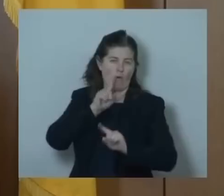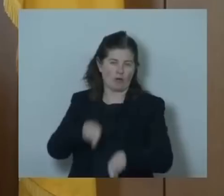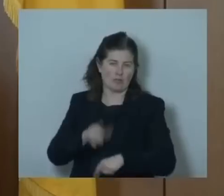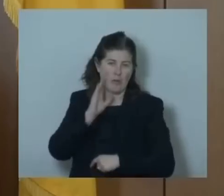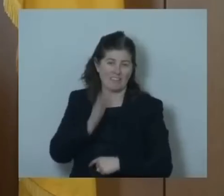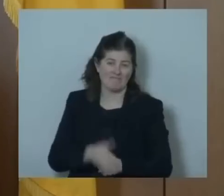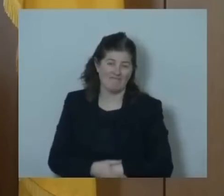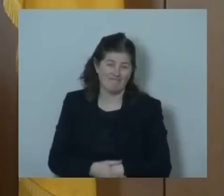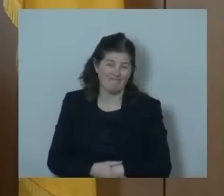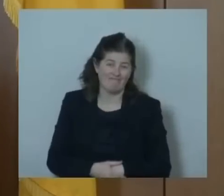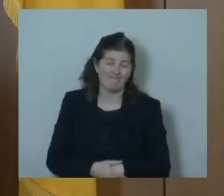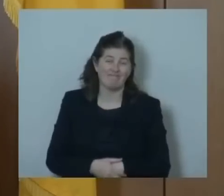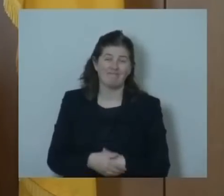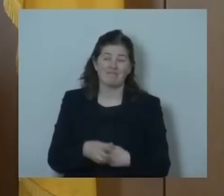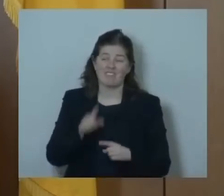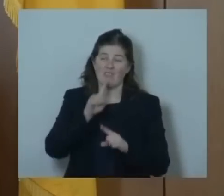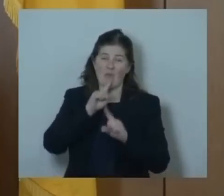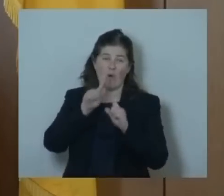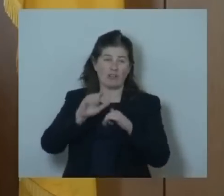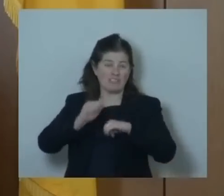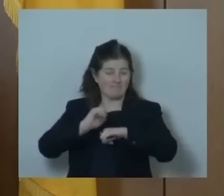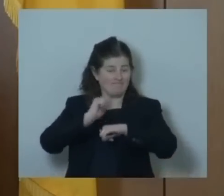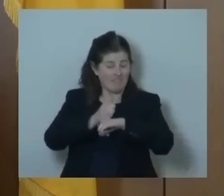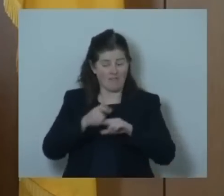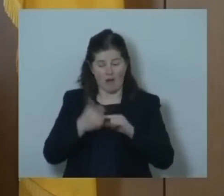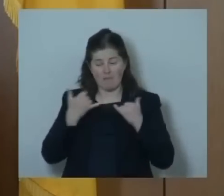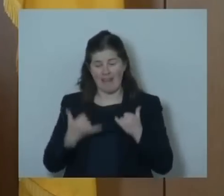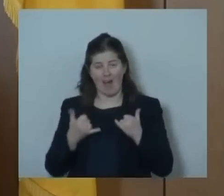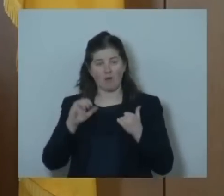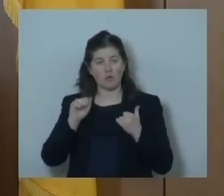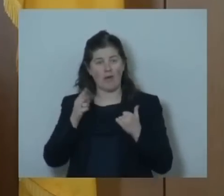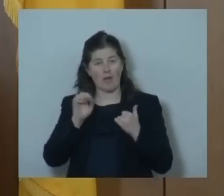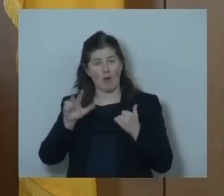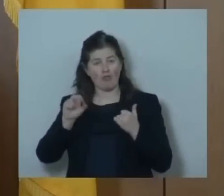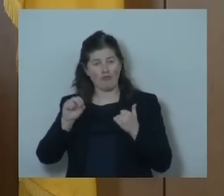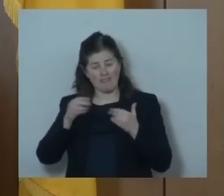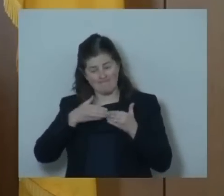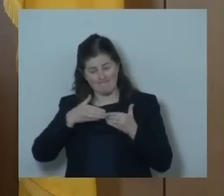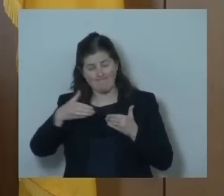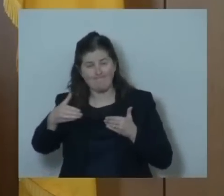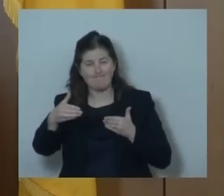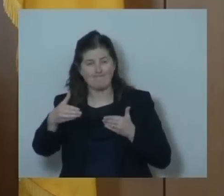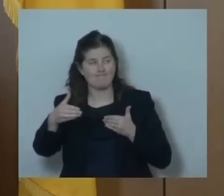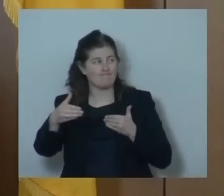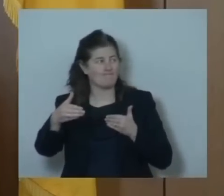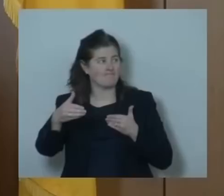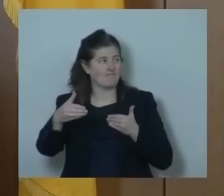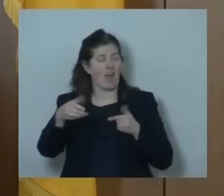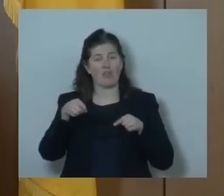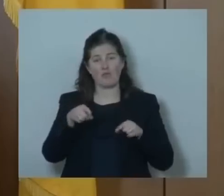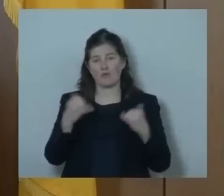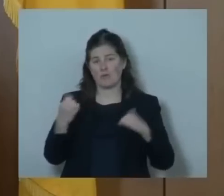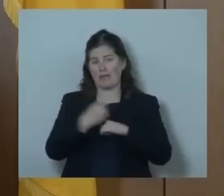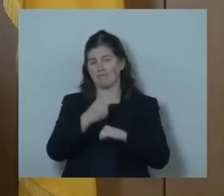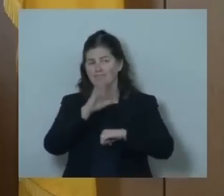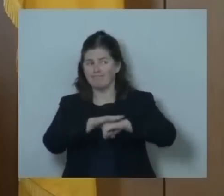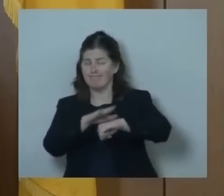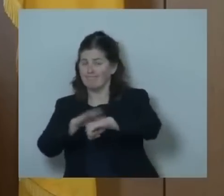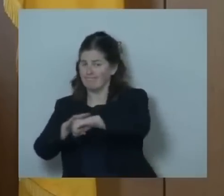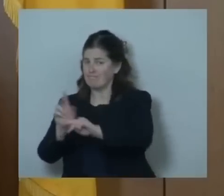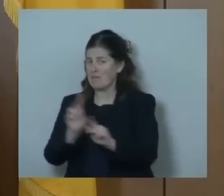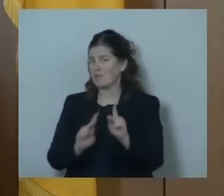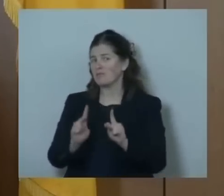And the orders are still intact through April 30th, and I've certainly, through this past press conference, alerted